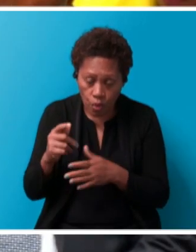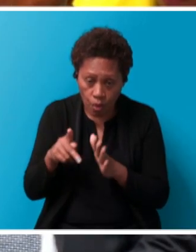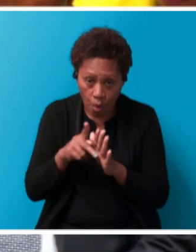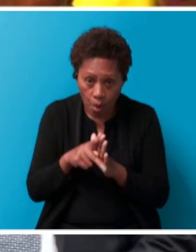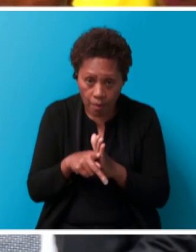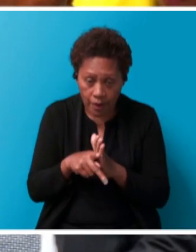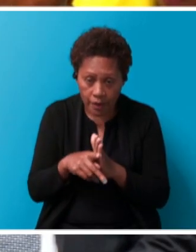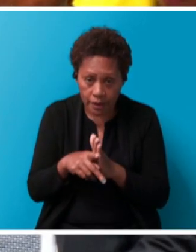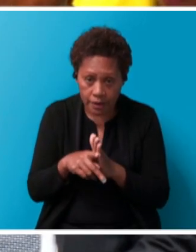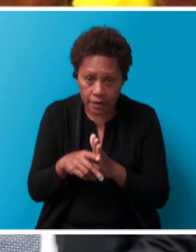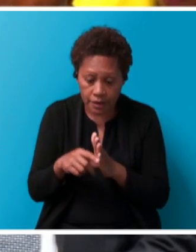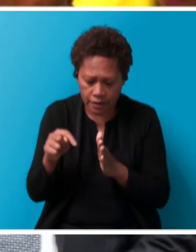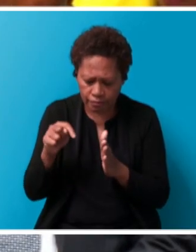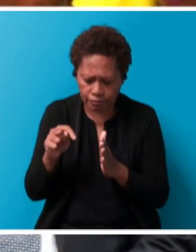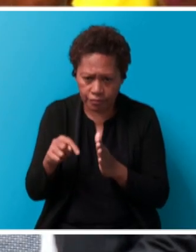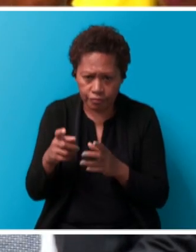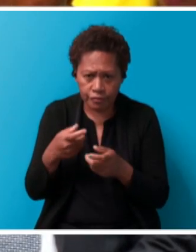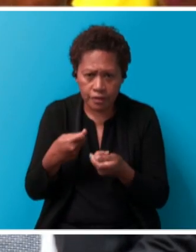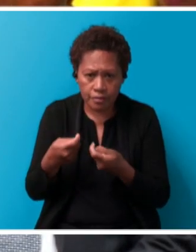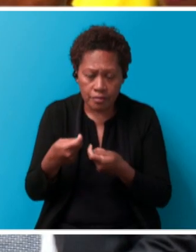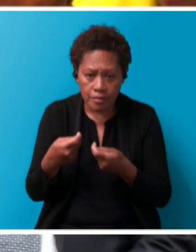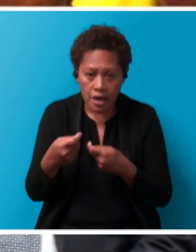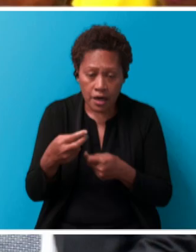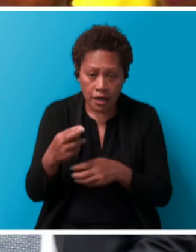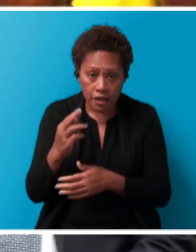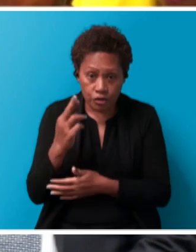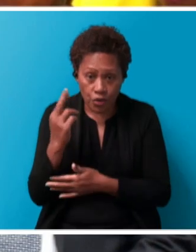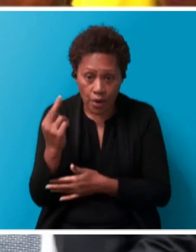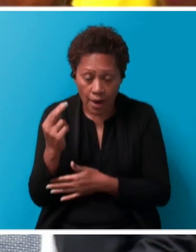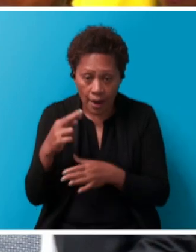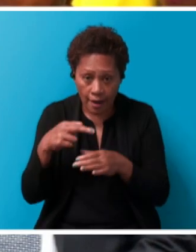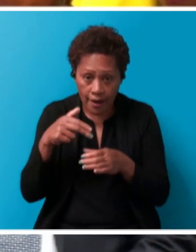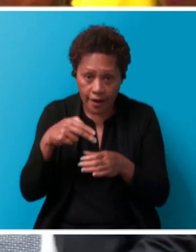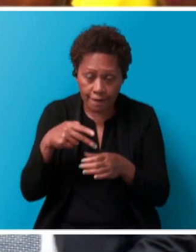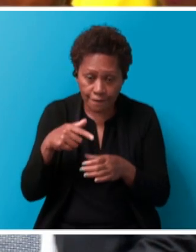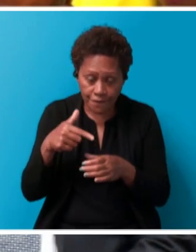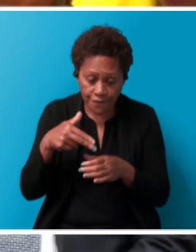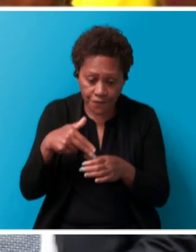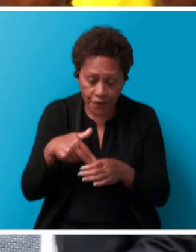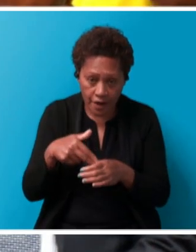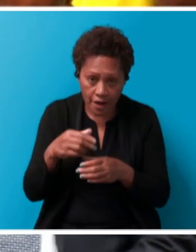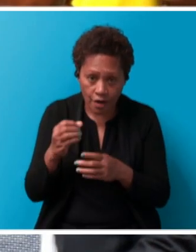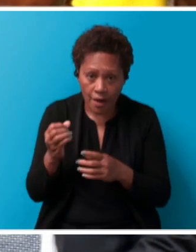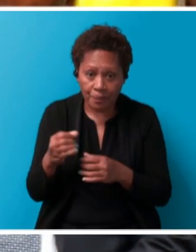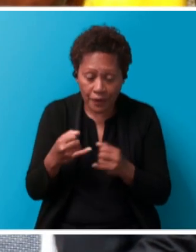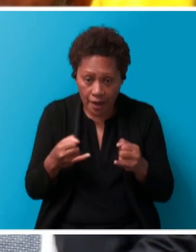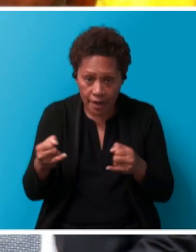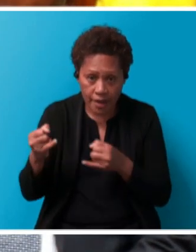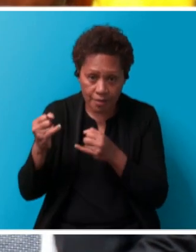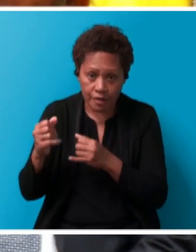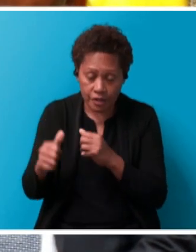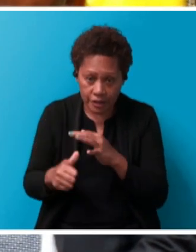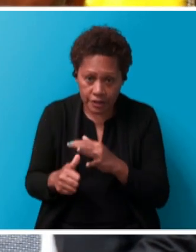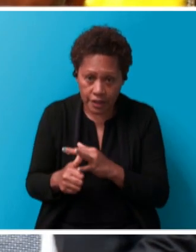uncertainties in international markets, reliance on fuel imports, limited capacity and access to modern